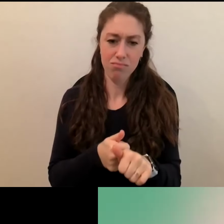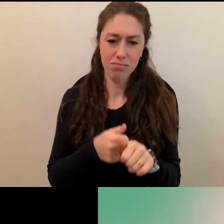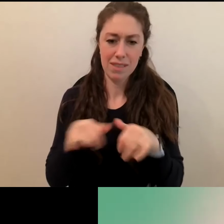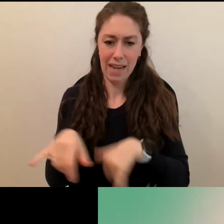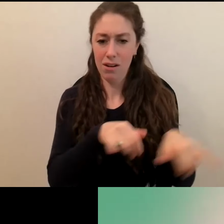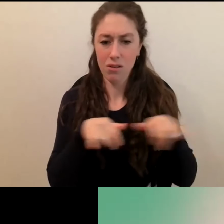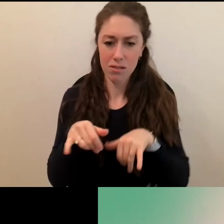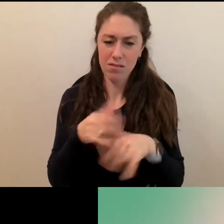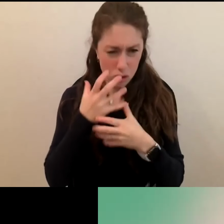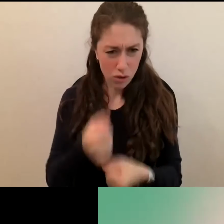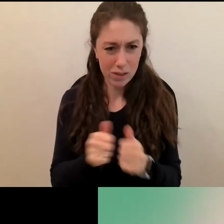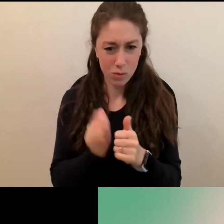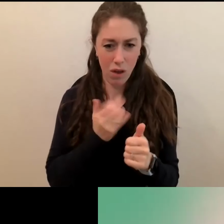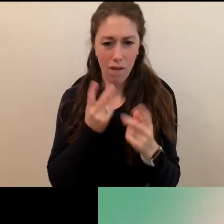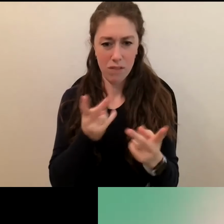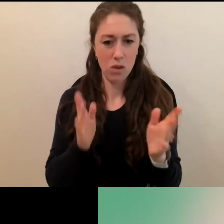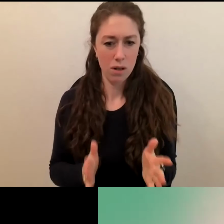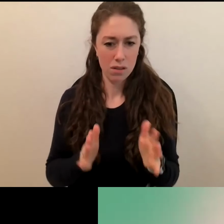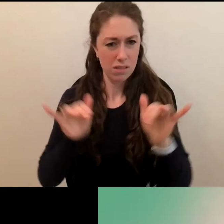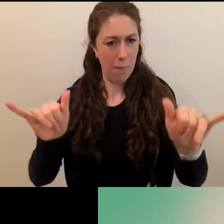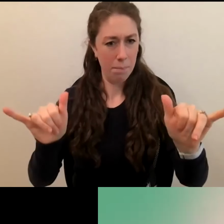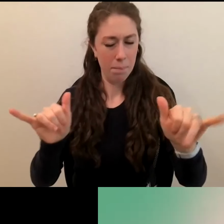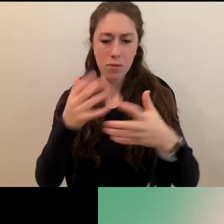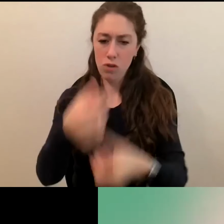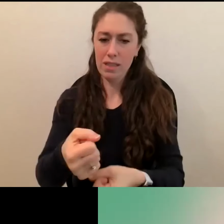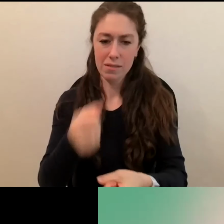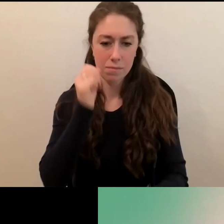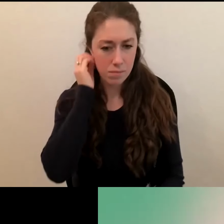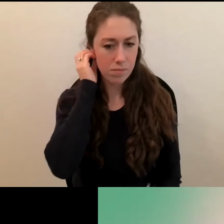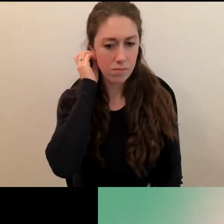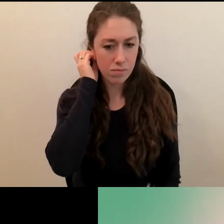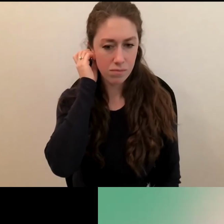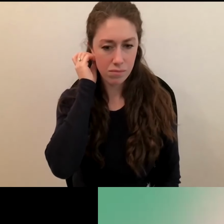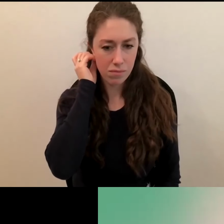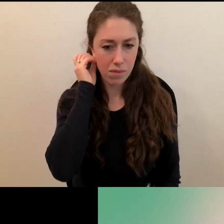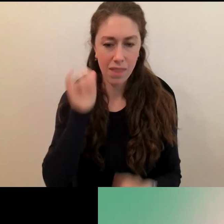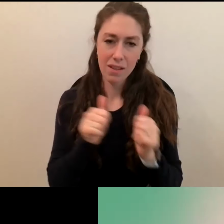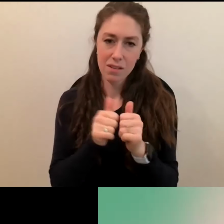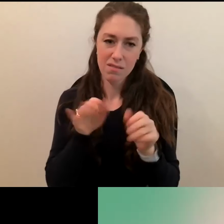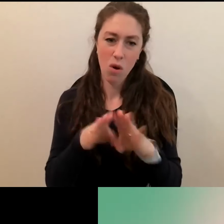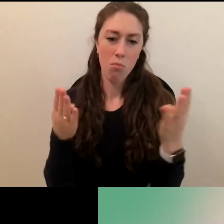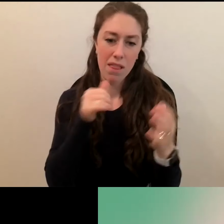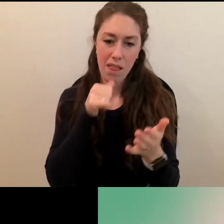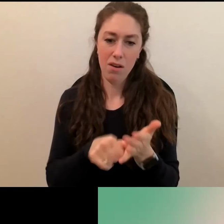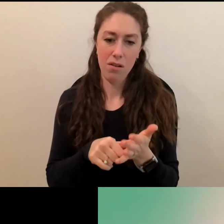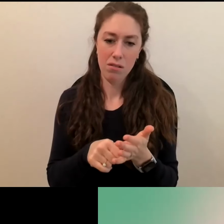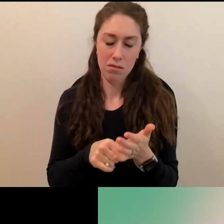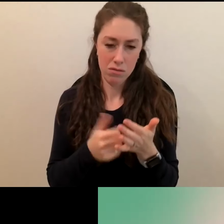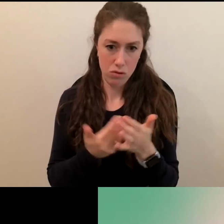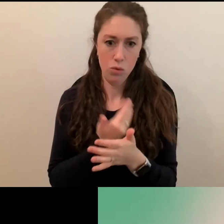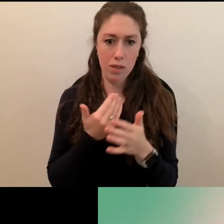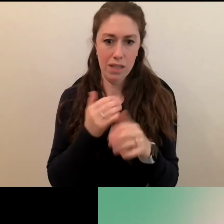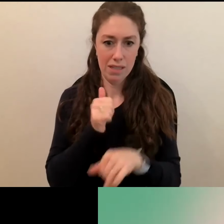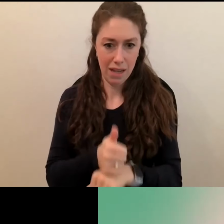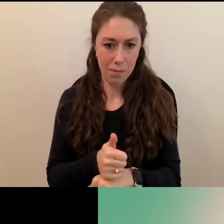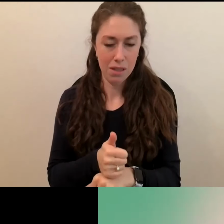trust with our viewers will remain unbroken. This is what's in the open letter of this newly established Archival